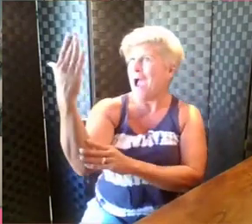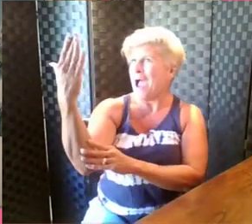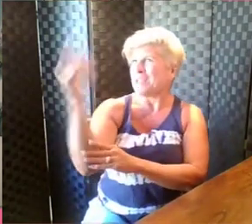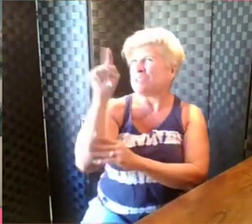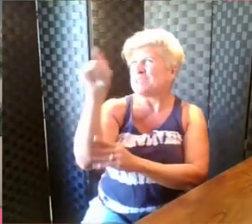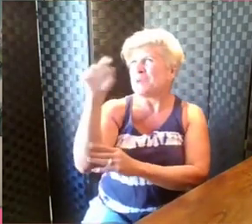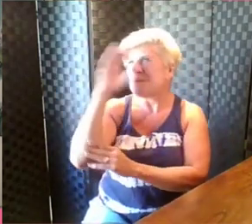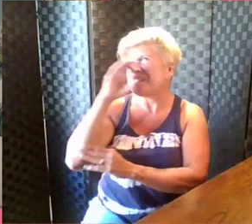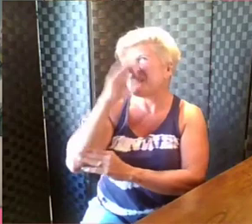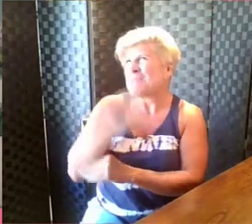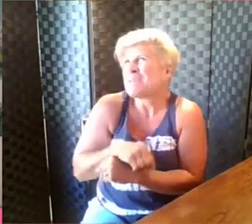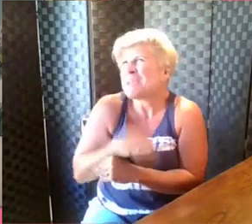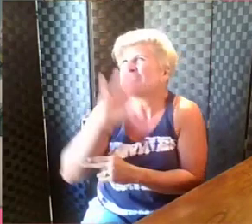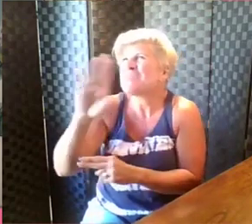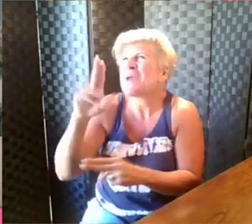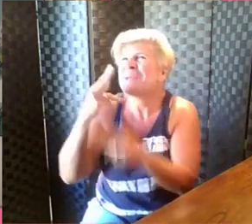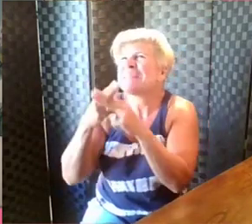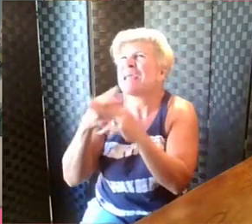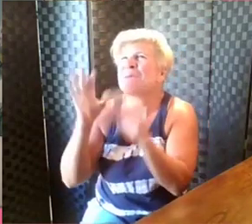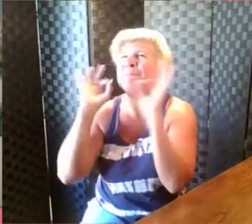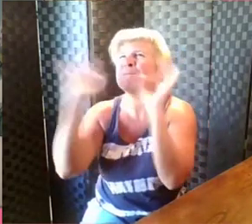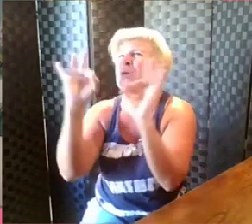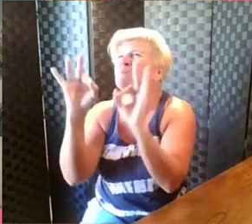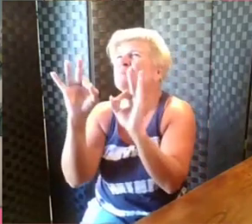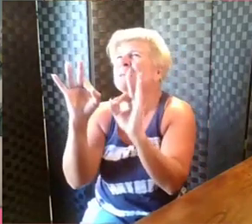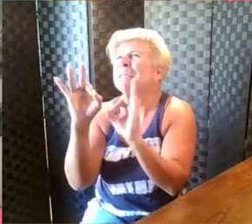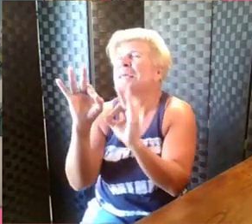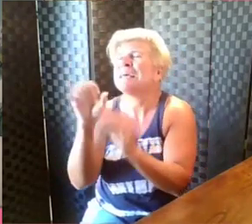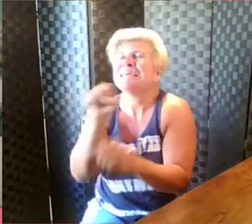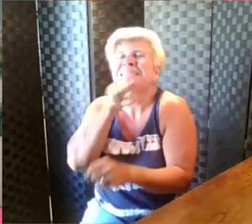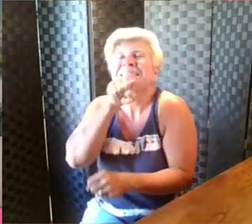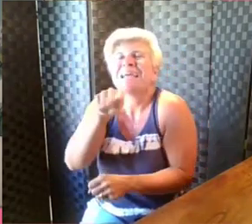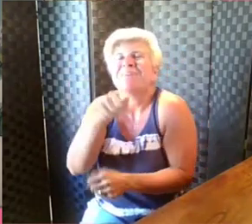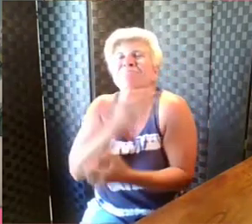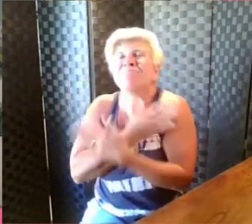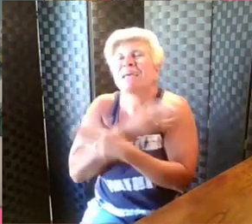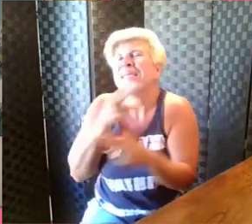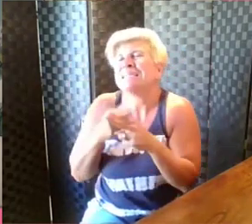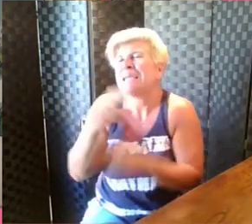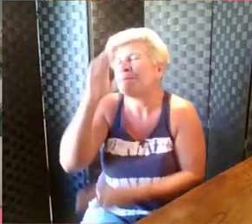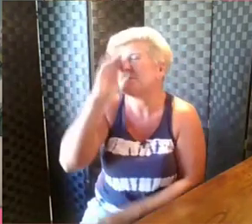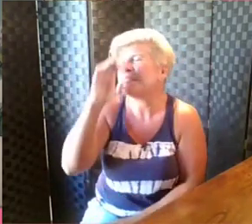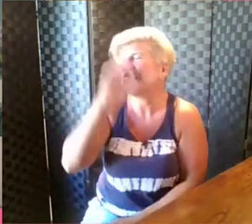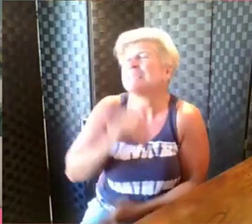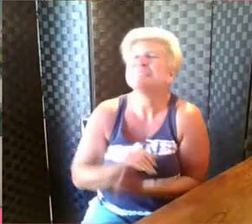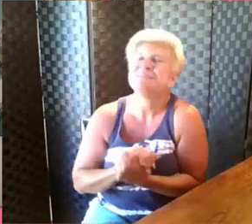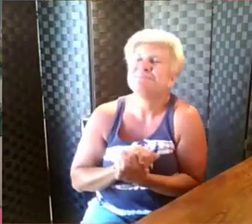mirror. Chrysanthemum, chrysanthemum, chrysanthemum.